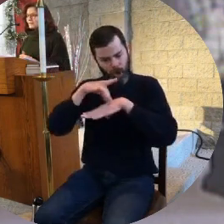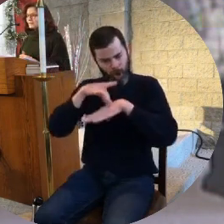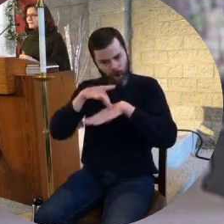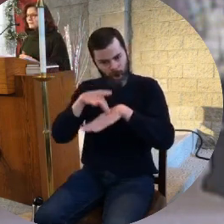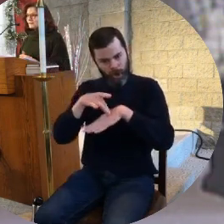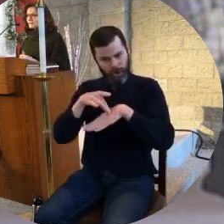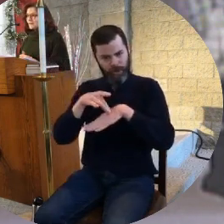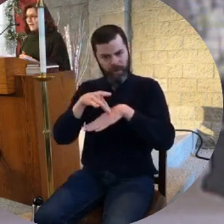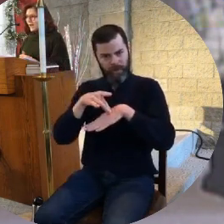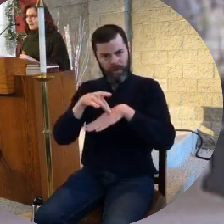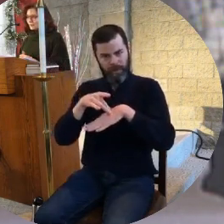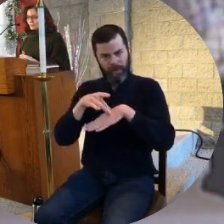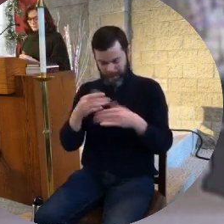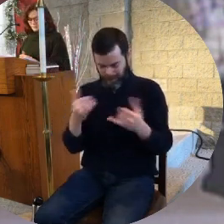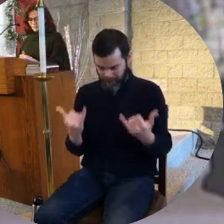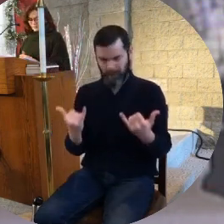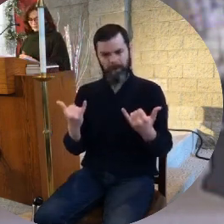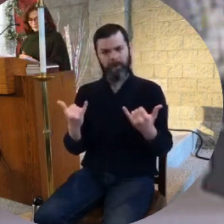right now.